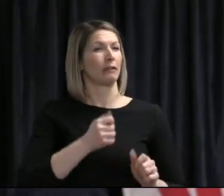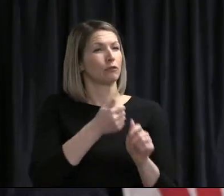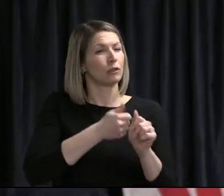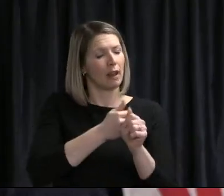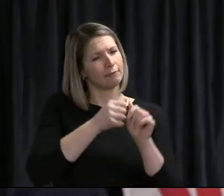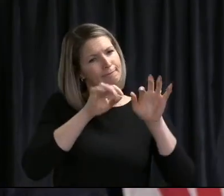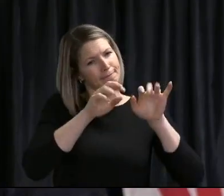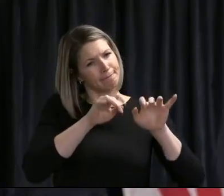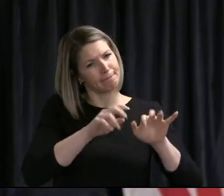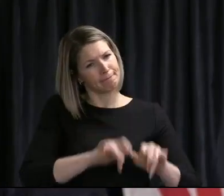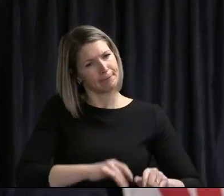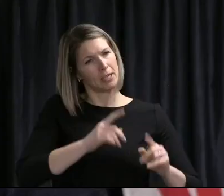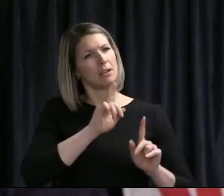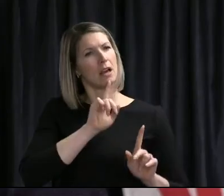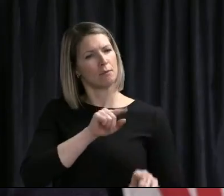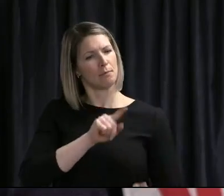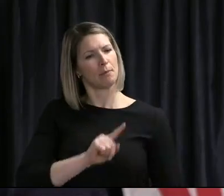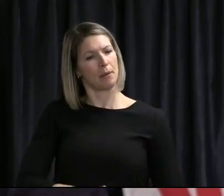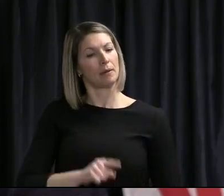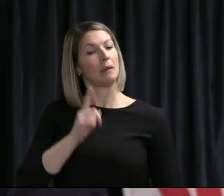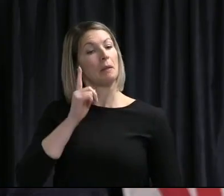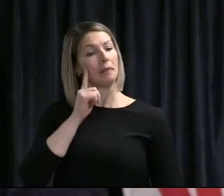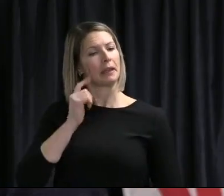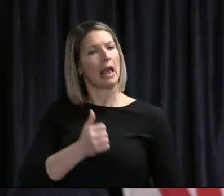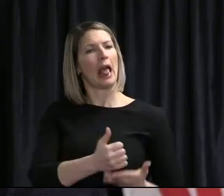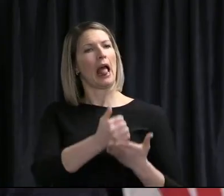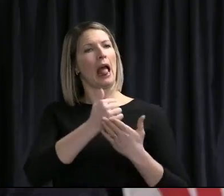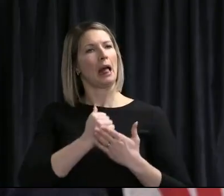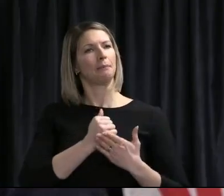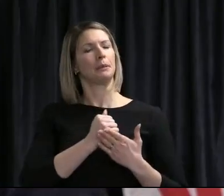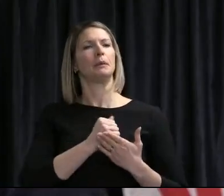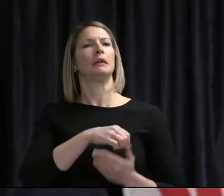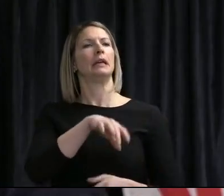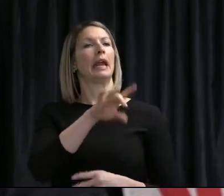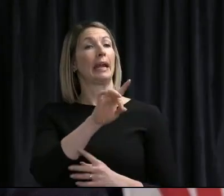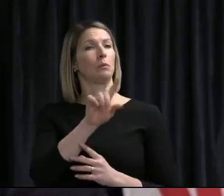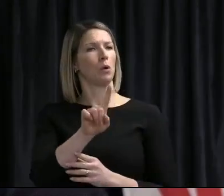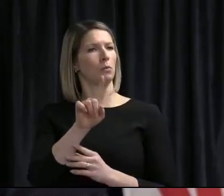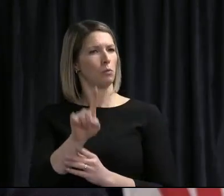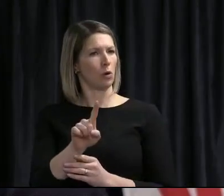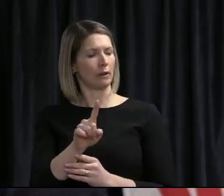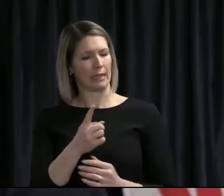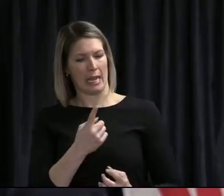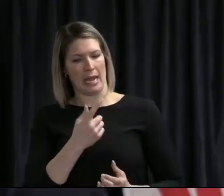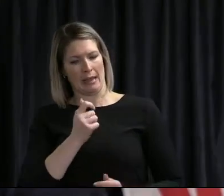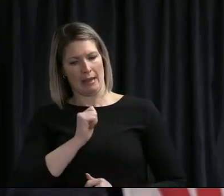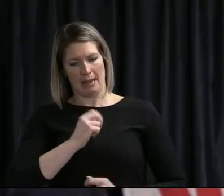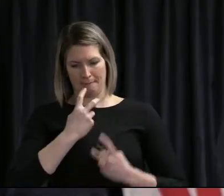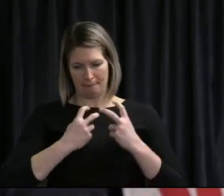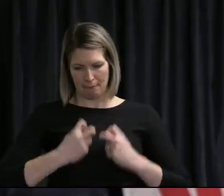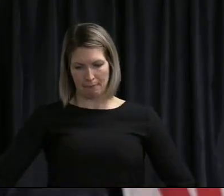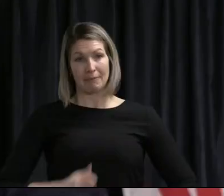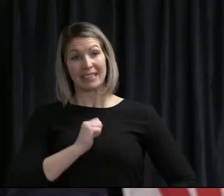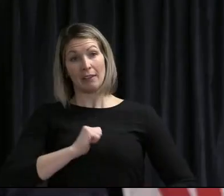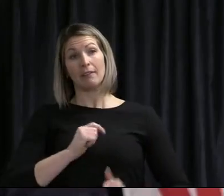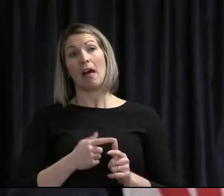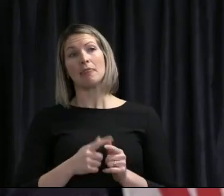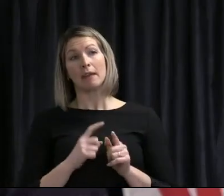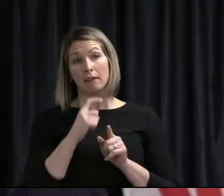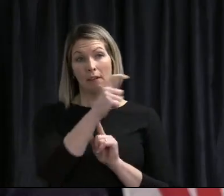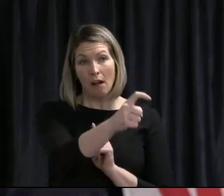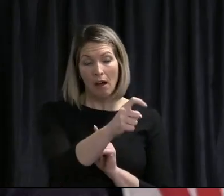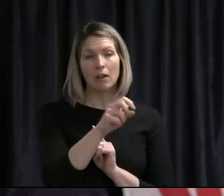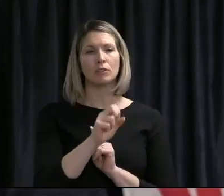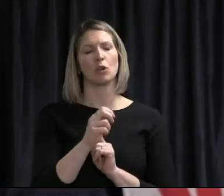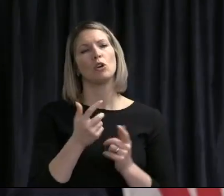people for using this service. It has helped to alleviate some of the pressures on the 811 phone system. So we all